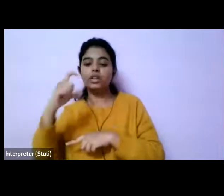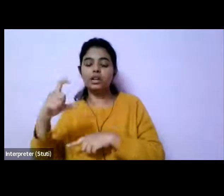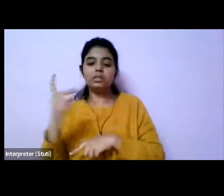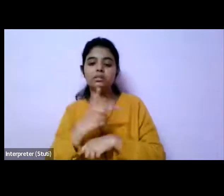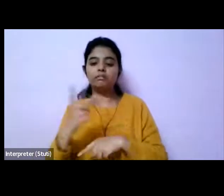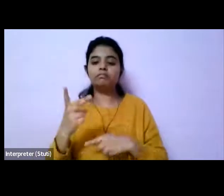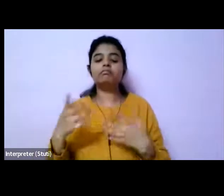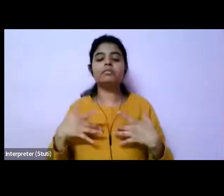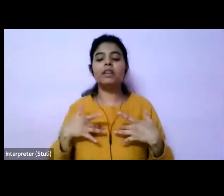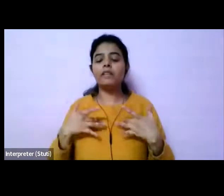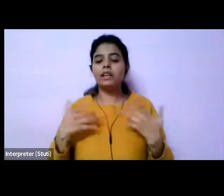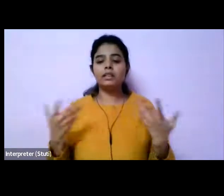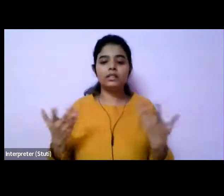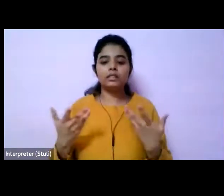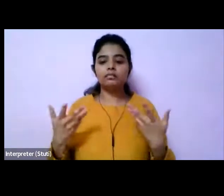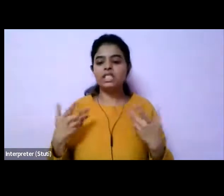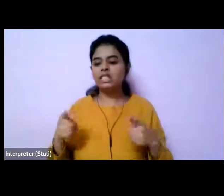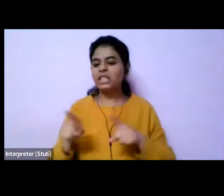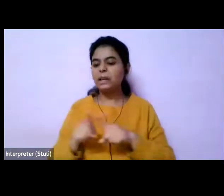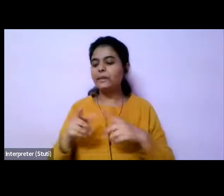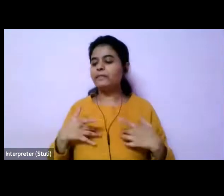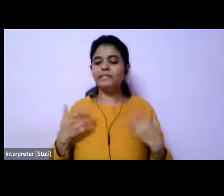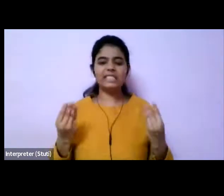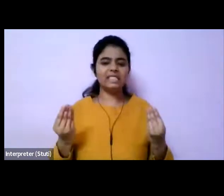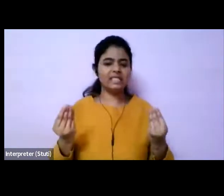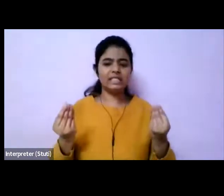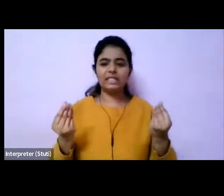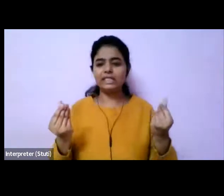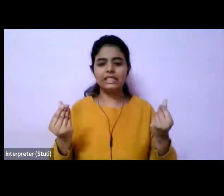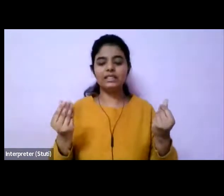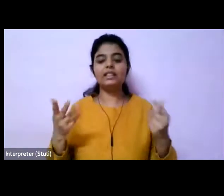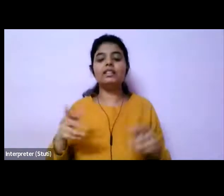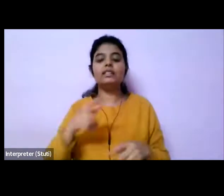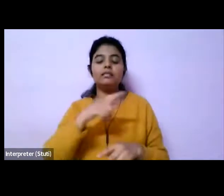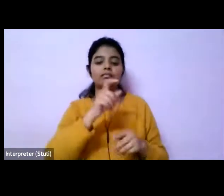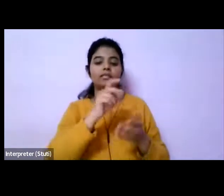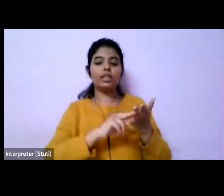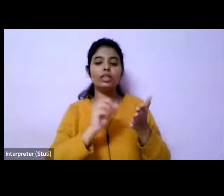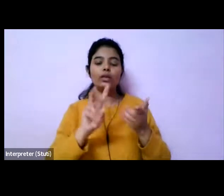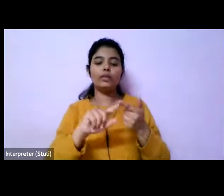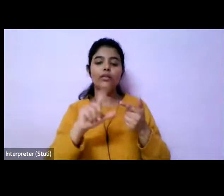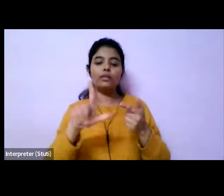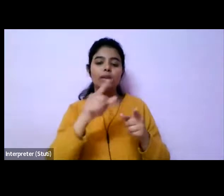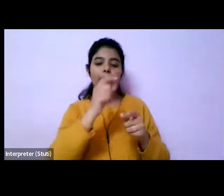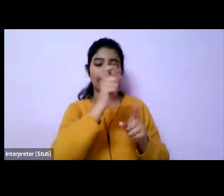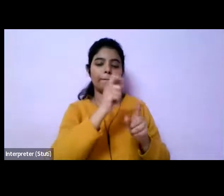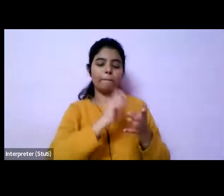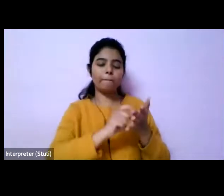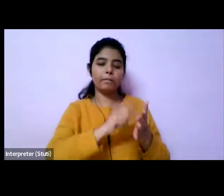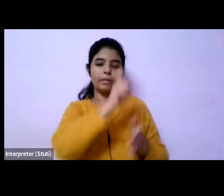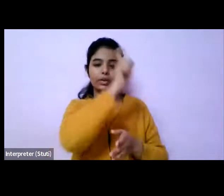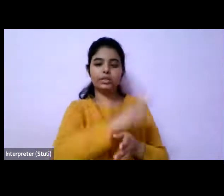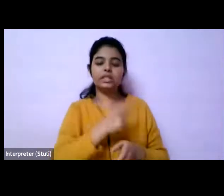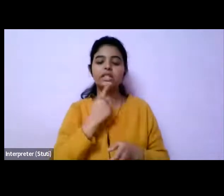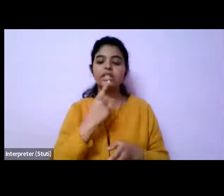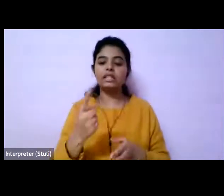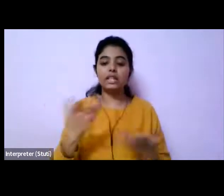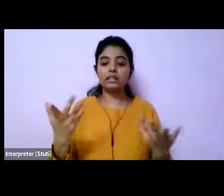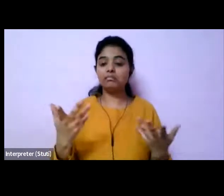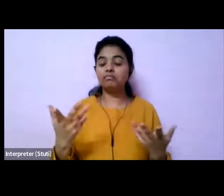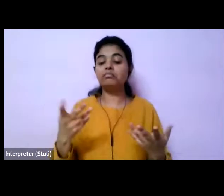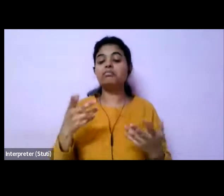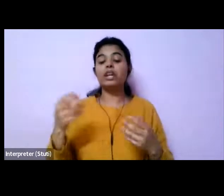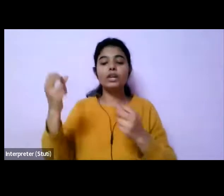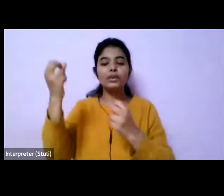play, the ending of his empty compensation. Dattani's Tara concludes with the wrecking of Dan's Twinkle Tara, and that's what he